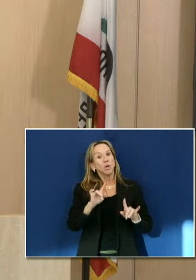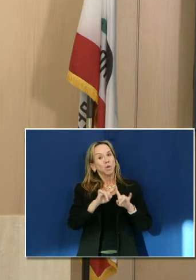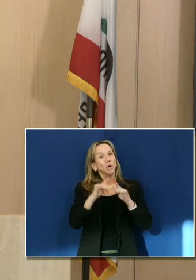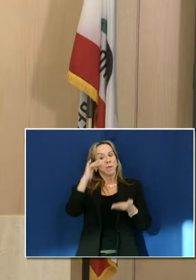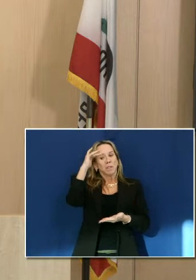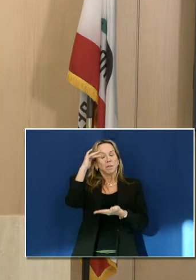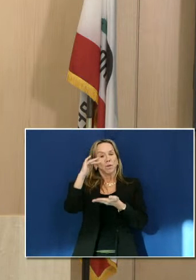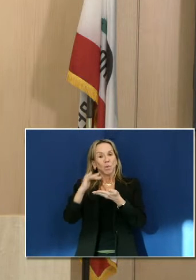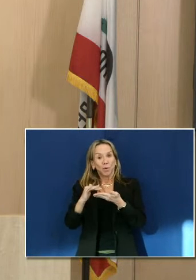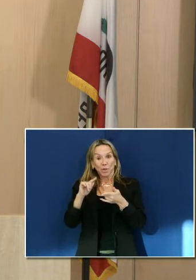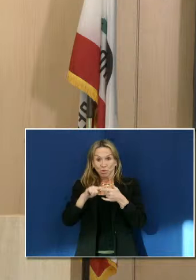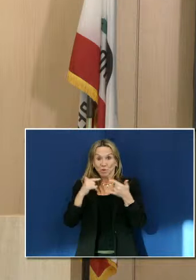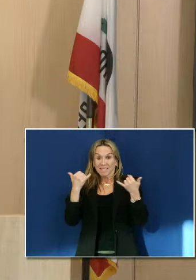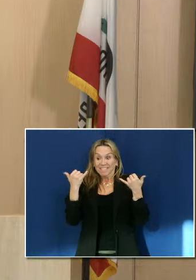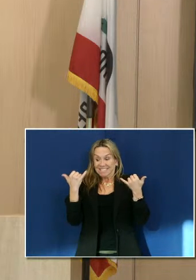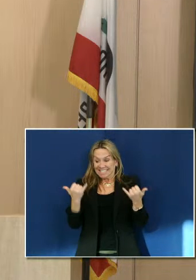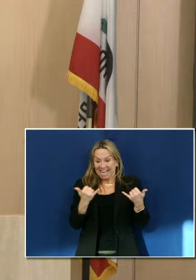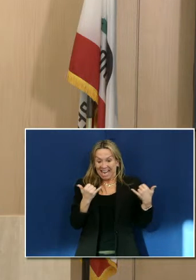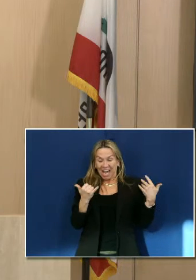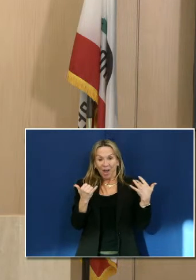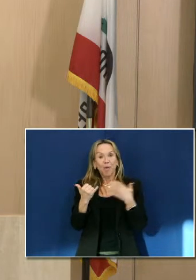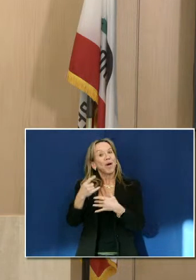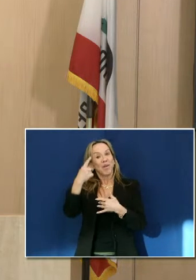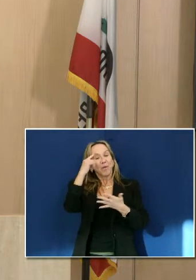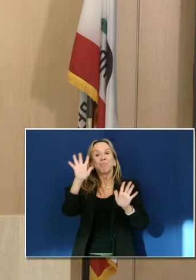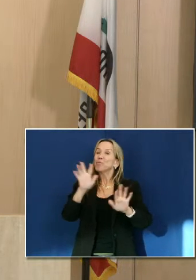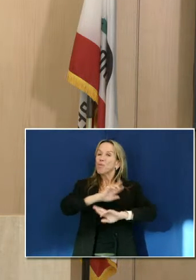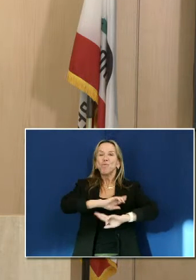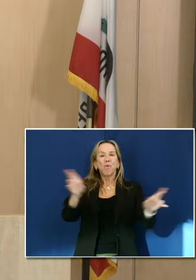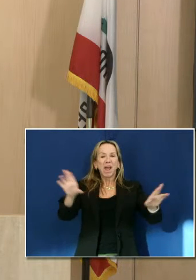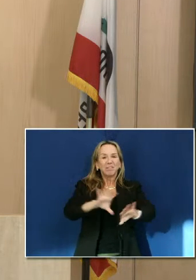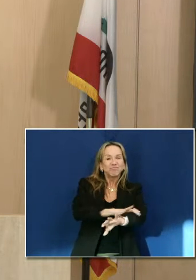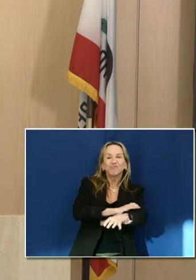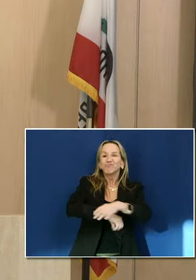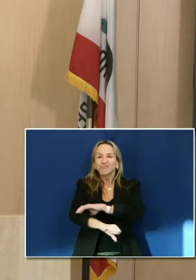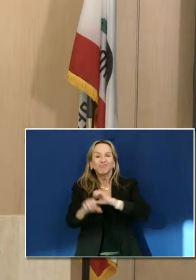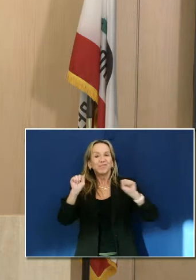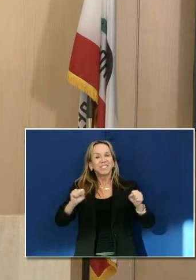where we thought we were ready for anything.